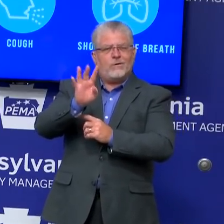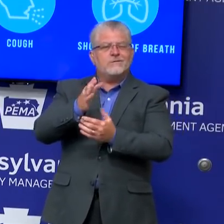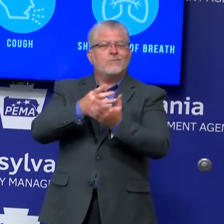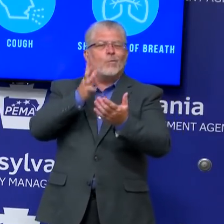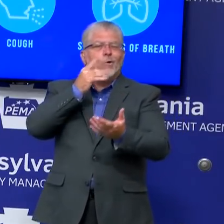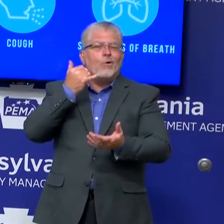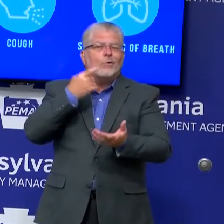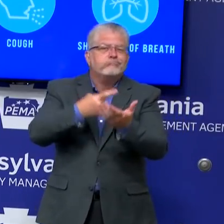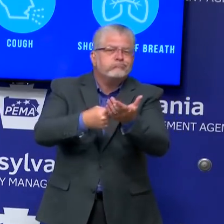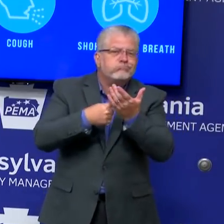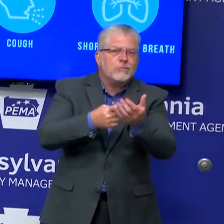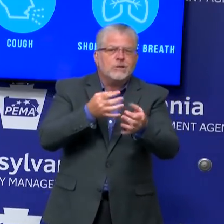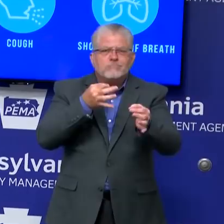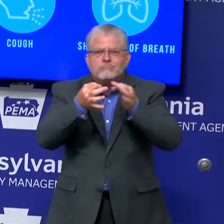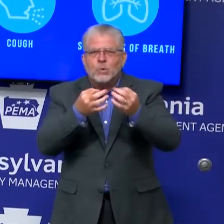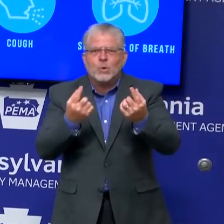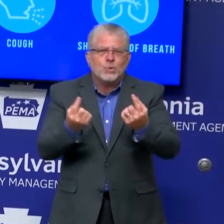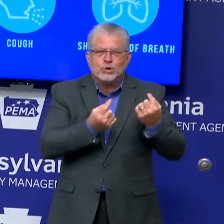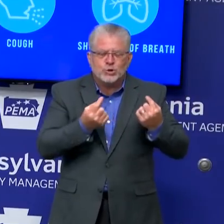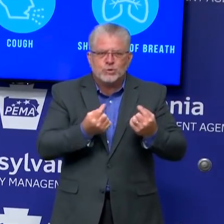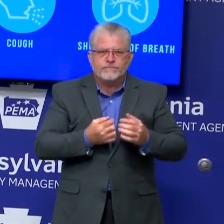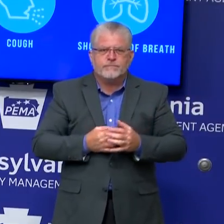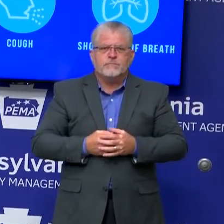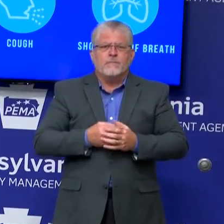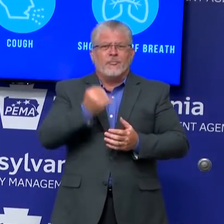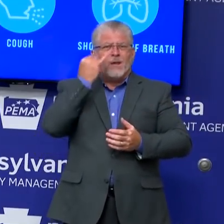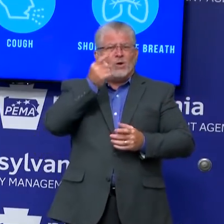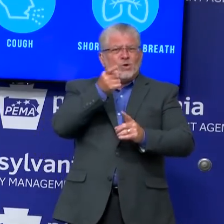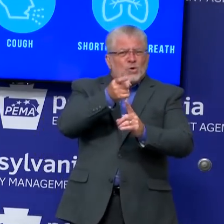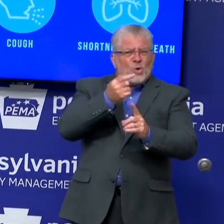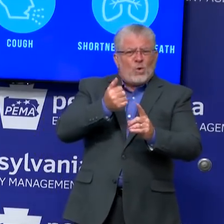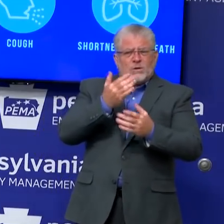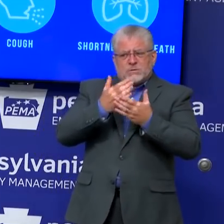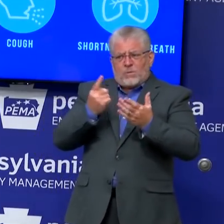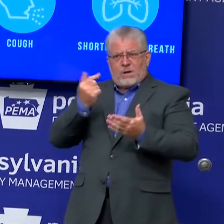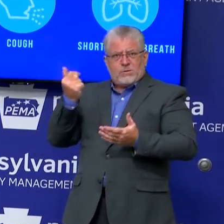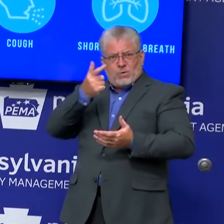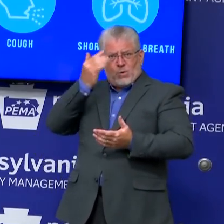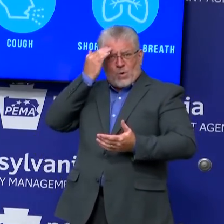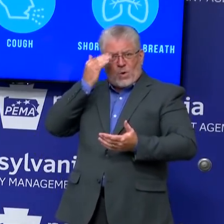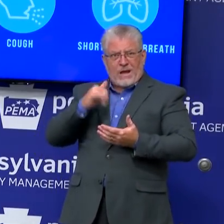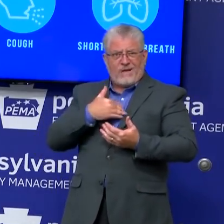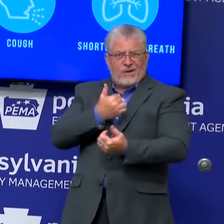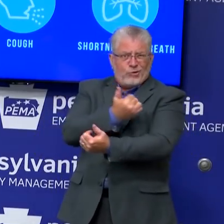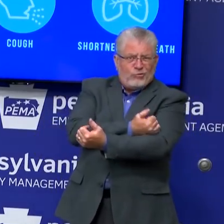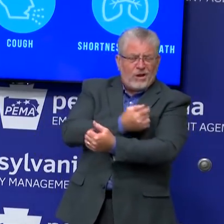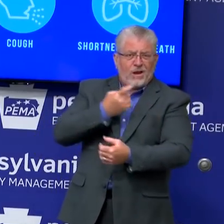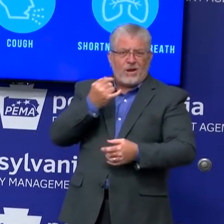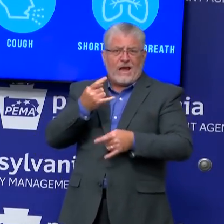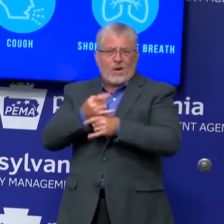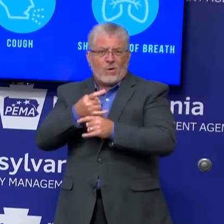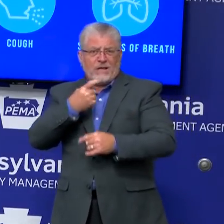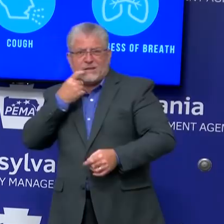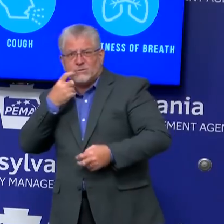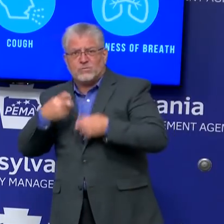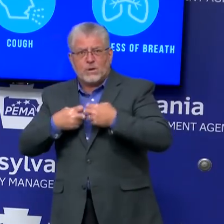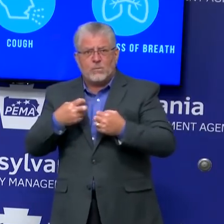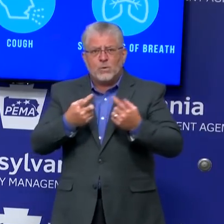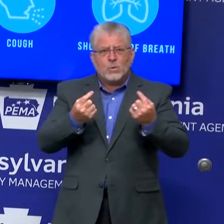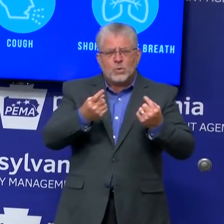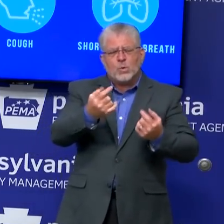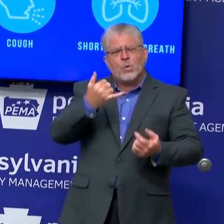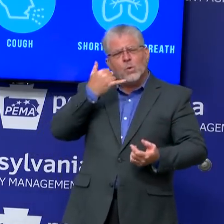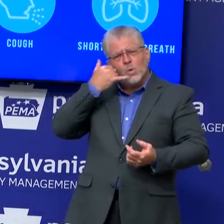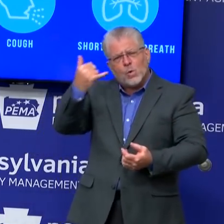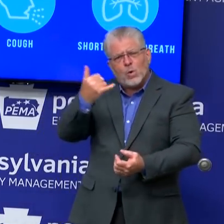1-855-284-2494. If you or someone you care about needs help with a substance use disorder, please call the Department of Drug and